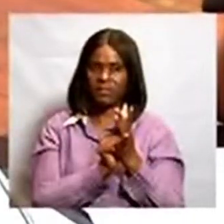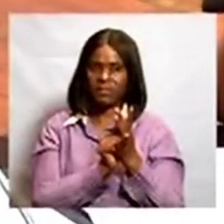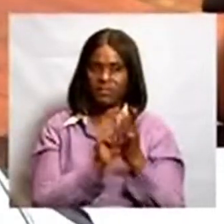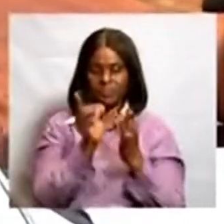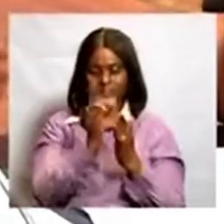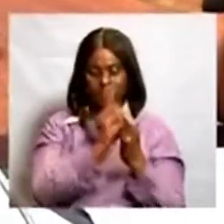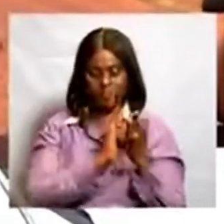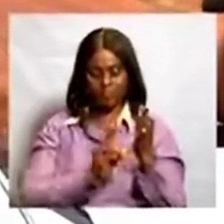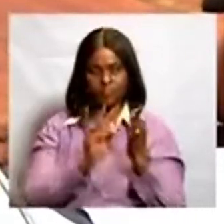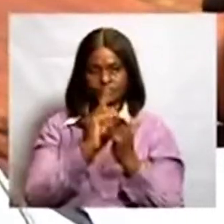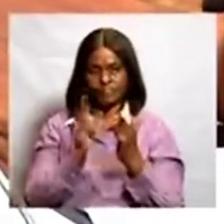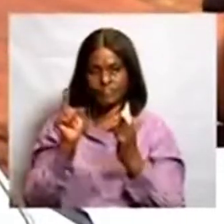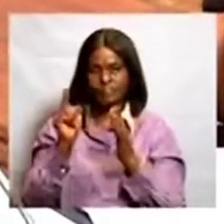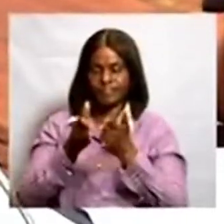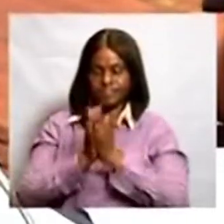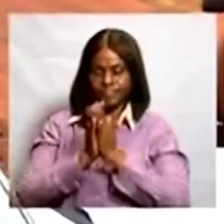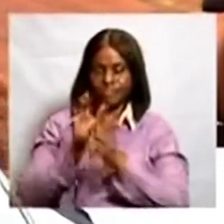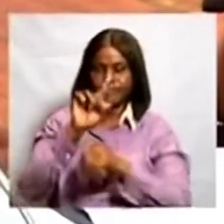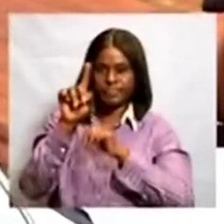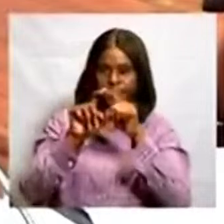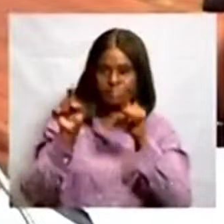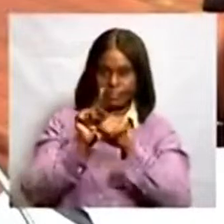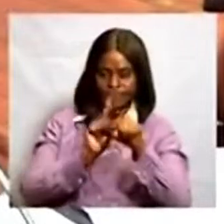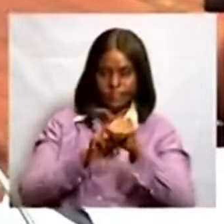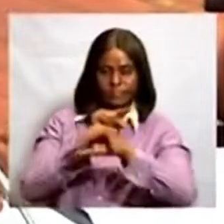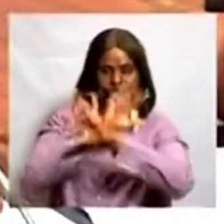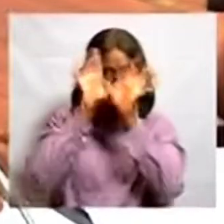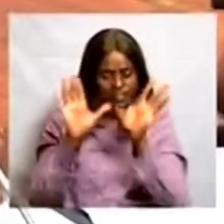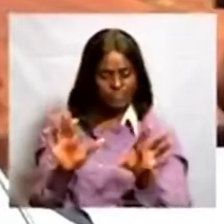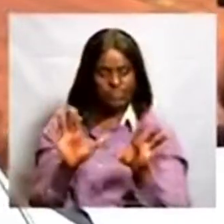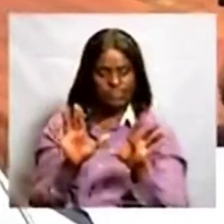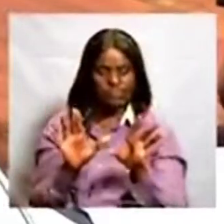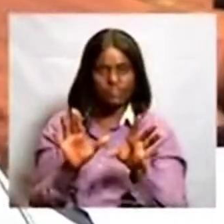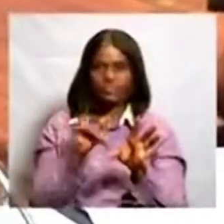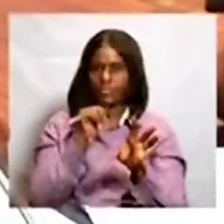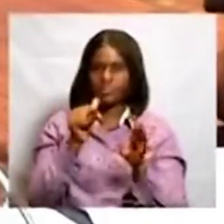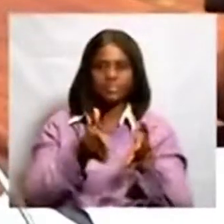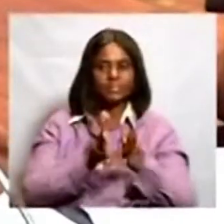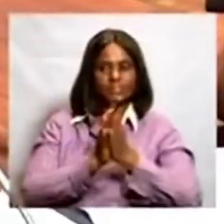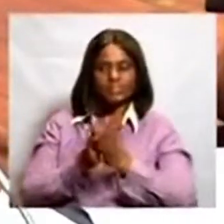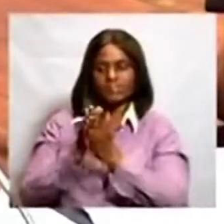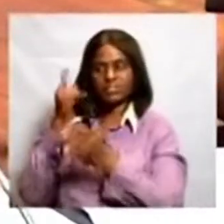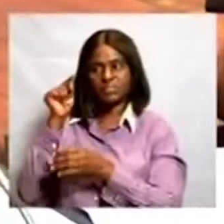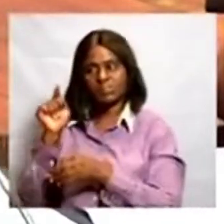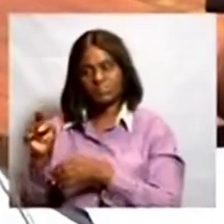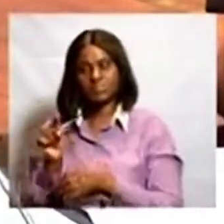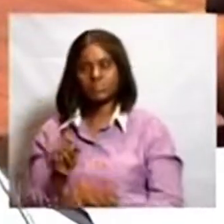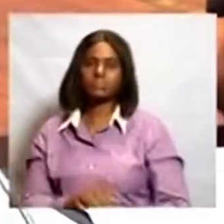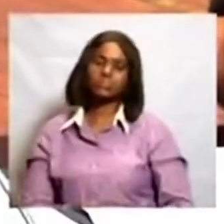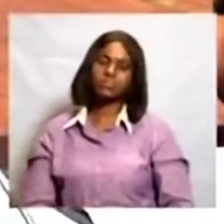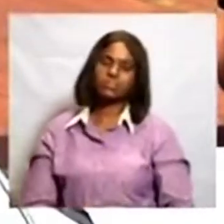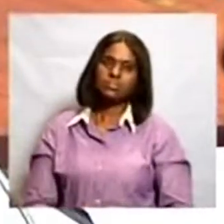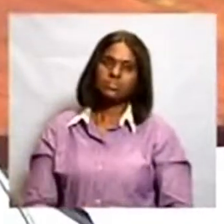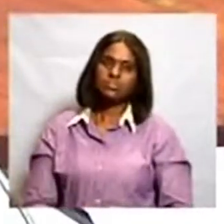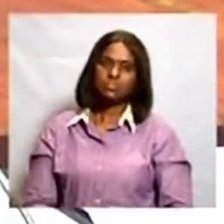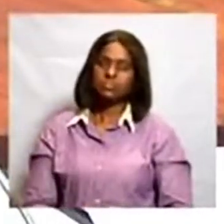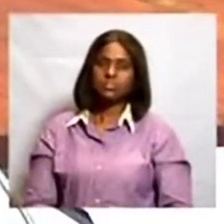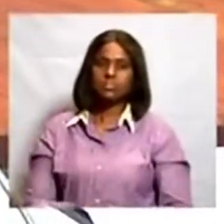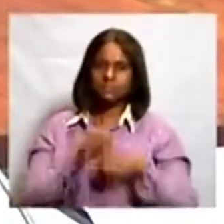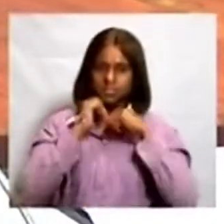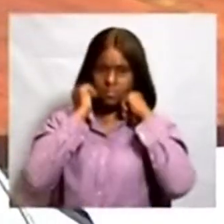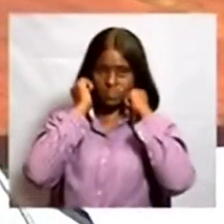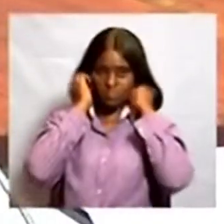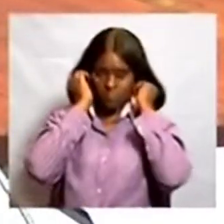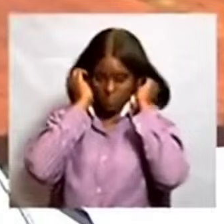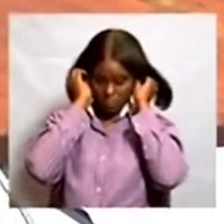bill. So you ask a question and clarification. Don't answer on their behalf. Thank you very much.